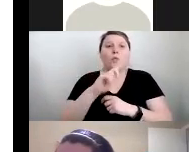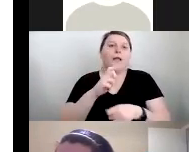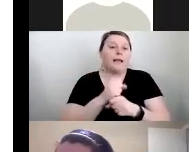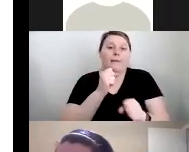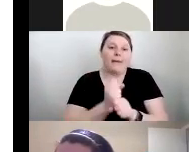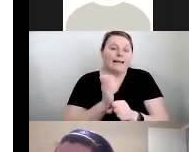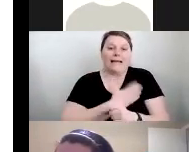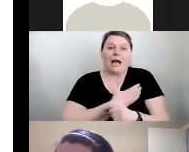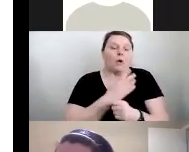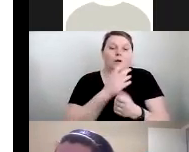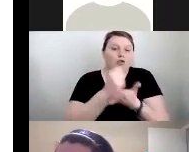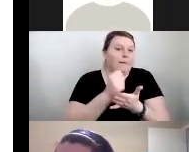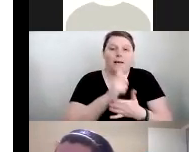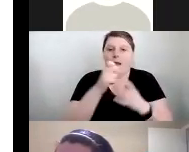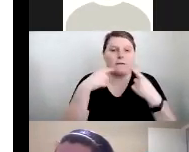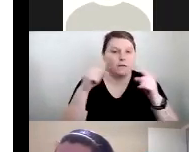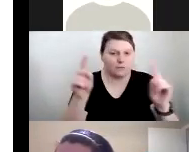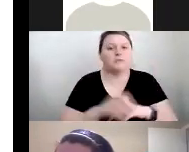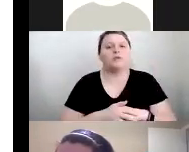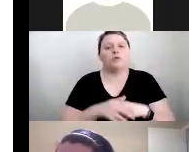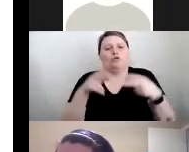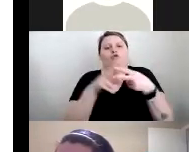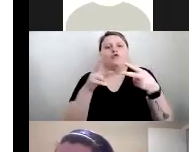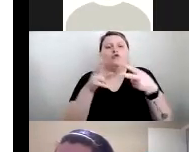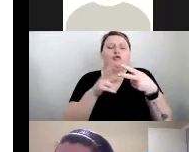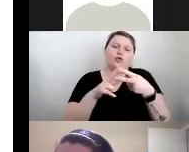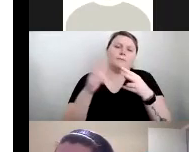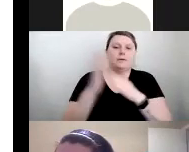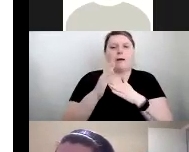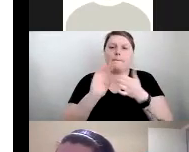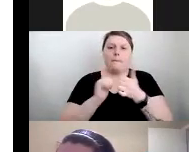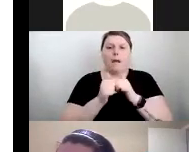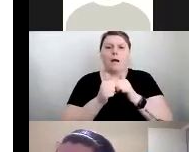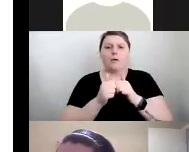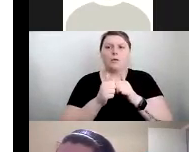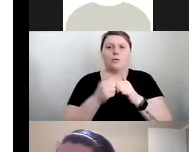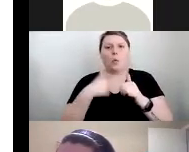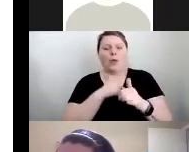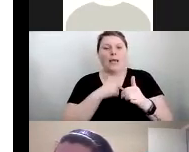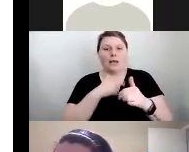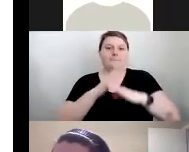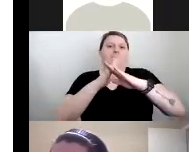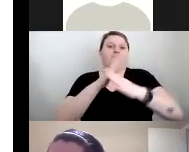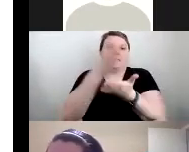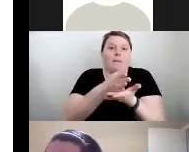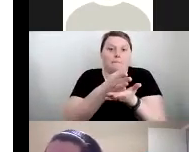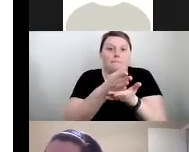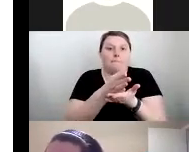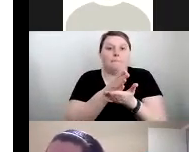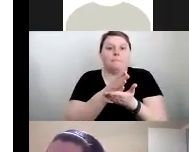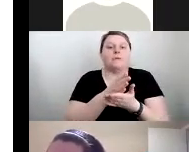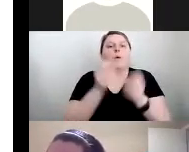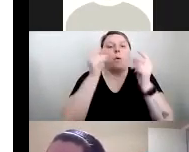less effective. So these are really 2 of our big ways of intervening. 2 of our big interventions are rapid